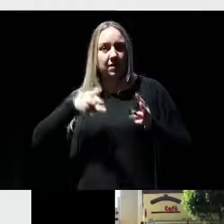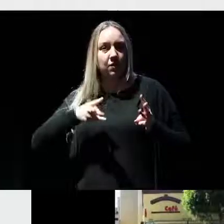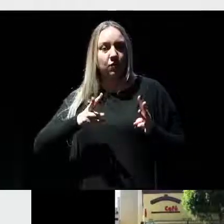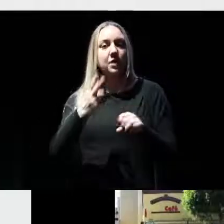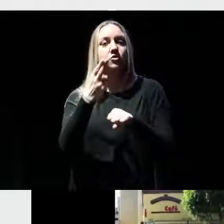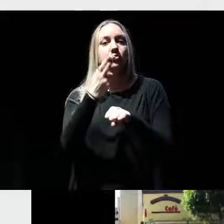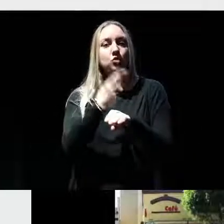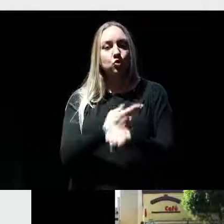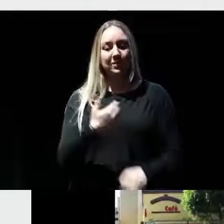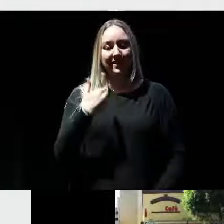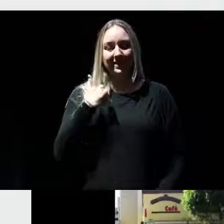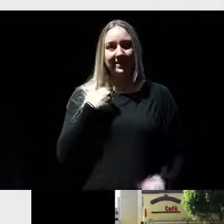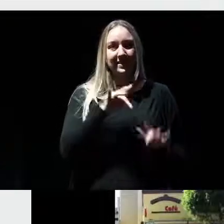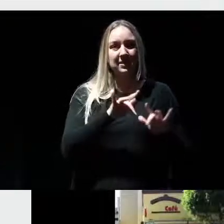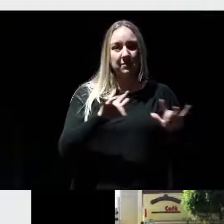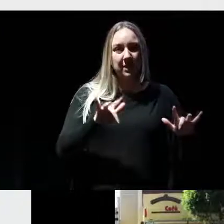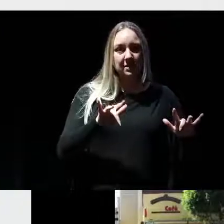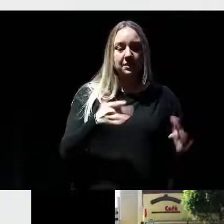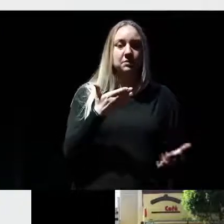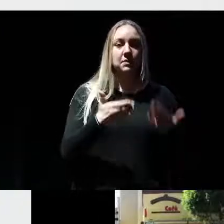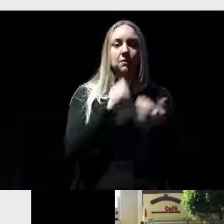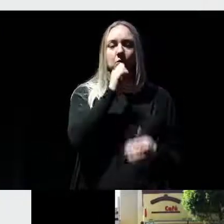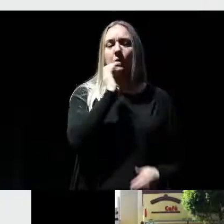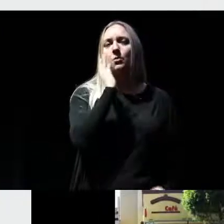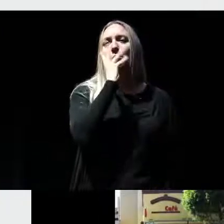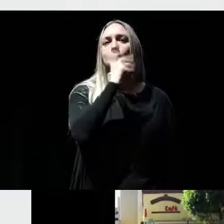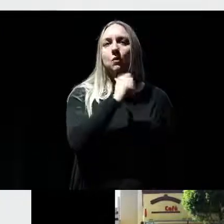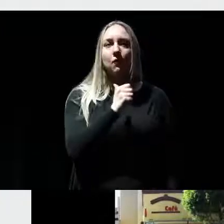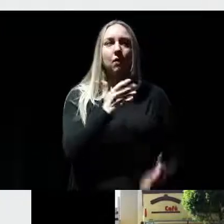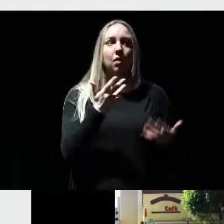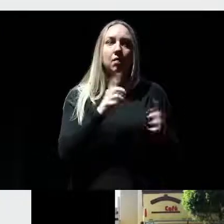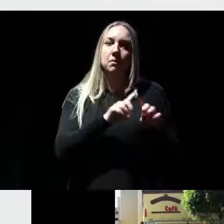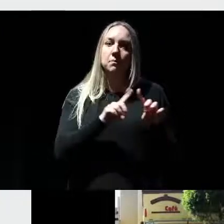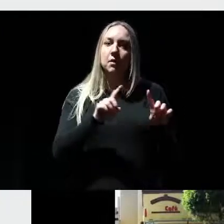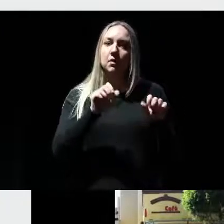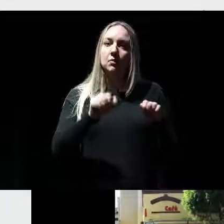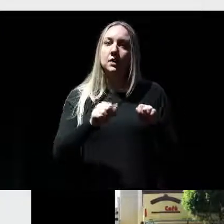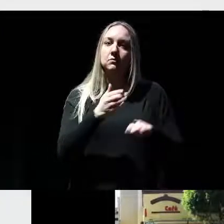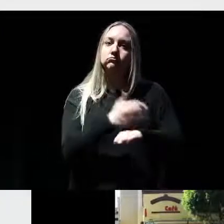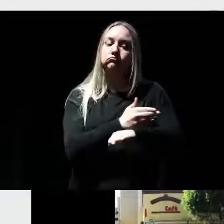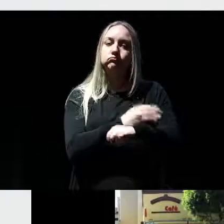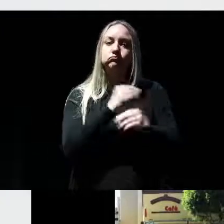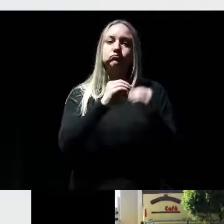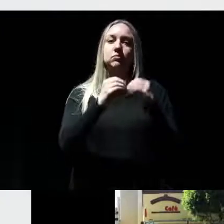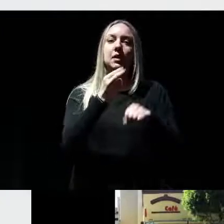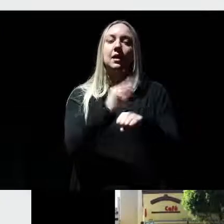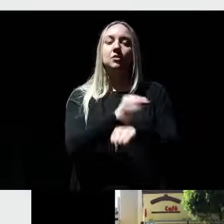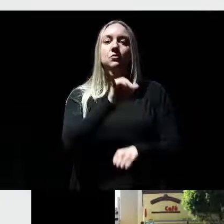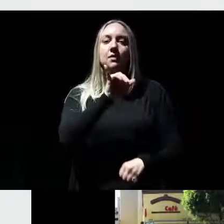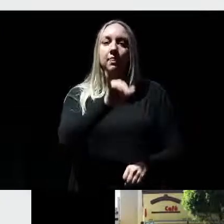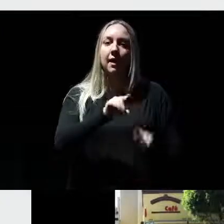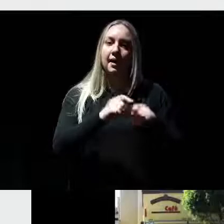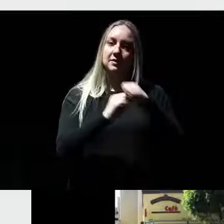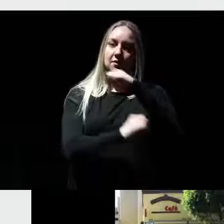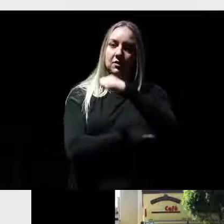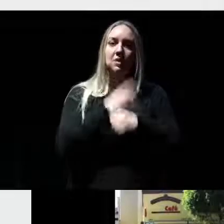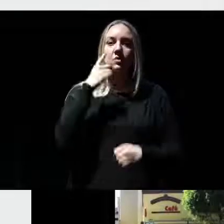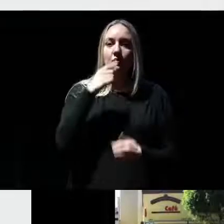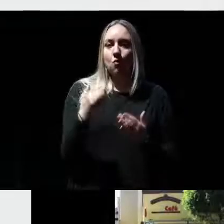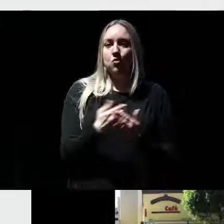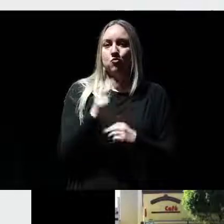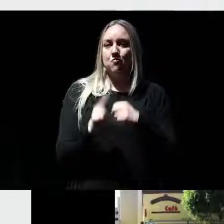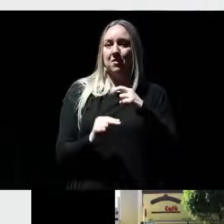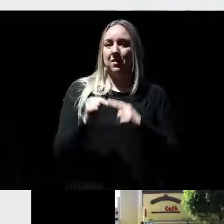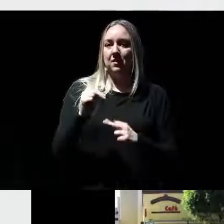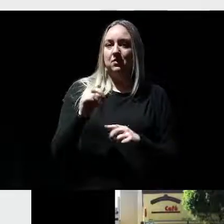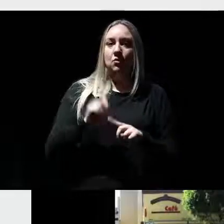our less glamorous buildings, our less historic buildings, as foundations for the buildings that